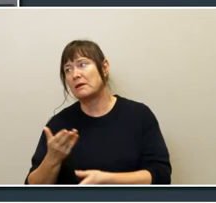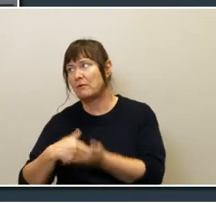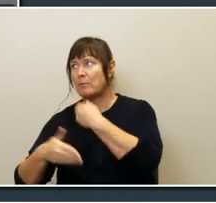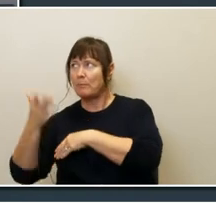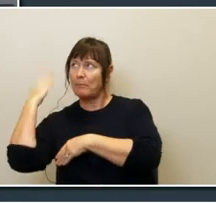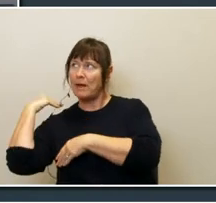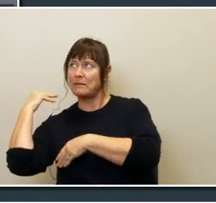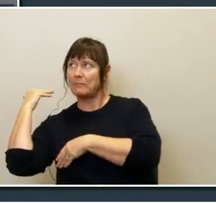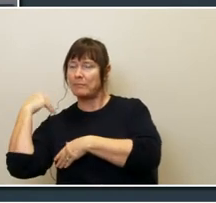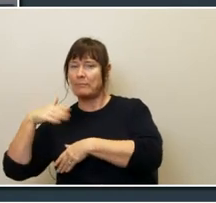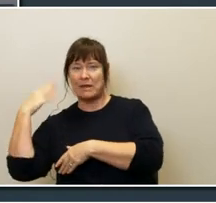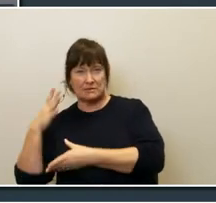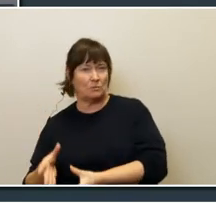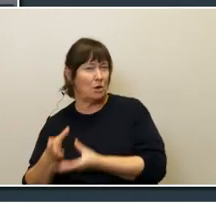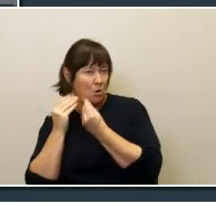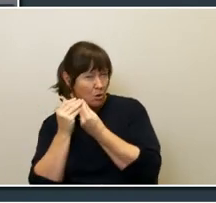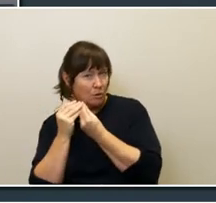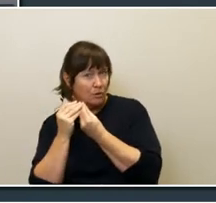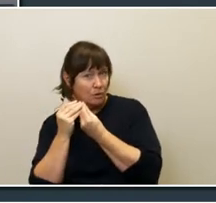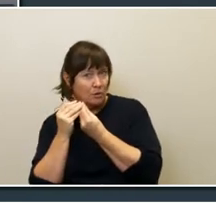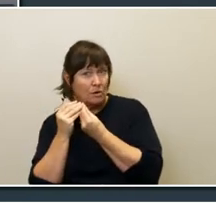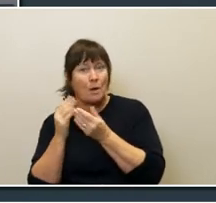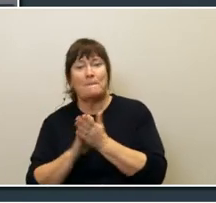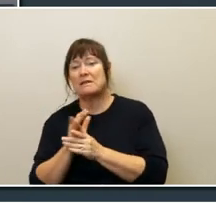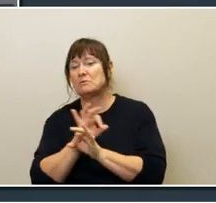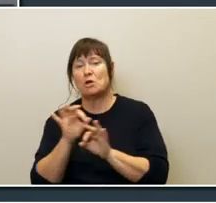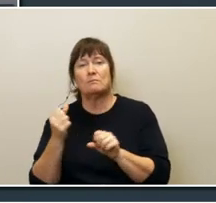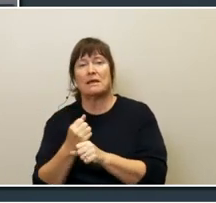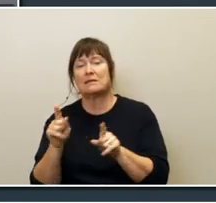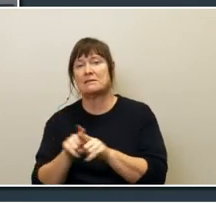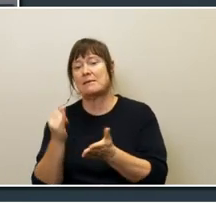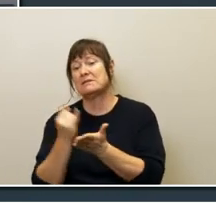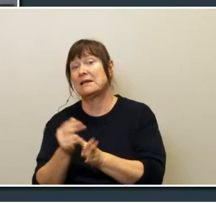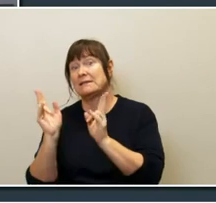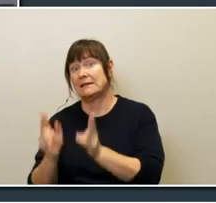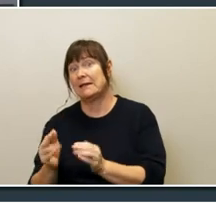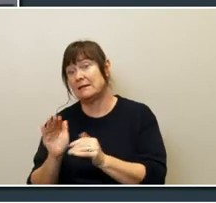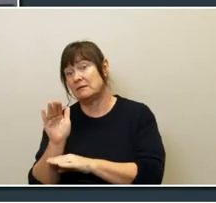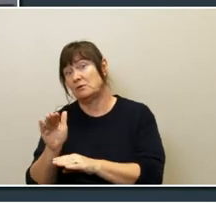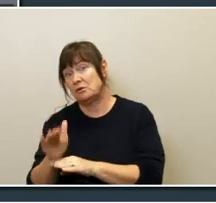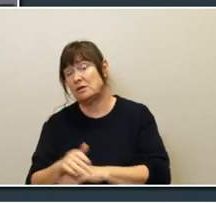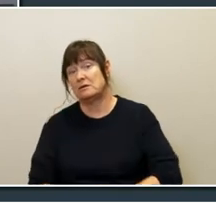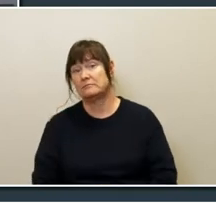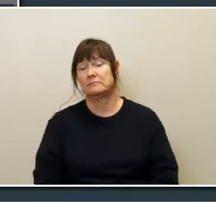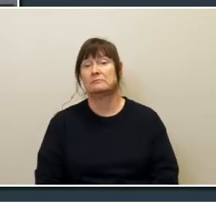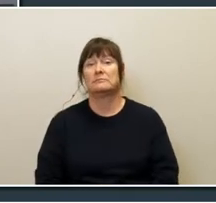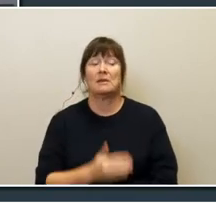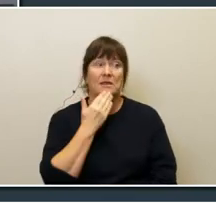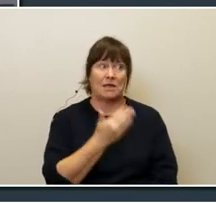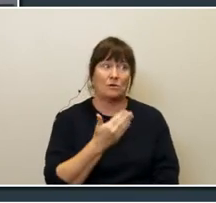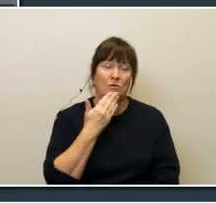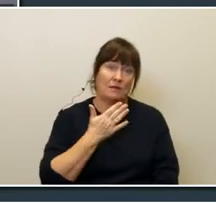use the example of the bottleneck and the X-ray bridge. Thank you for your patience. Thank you very much,